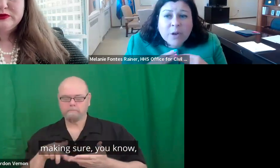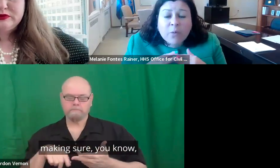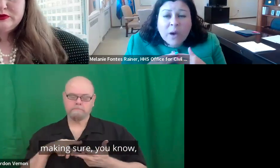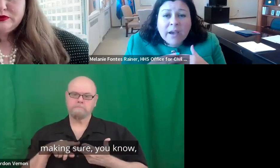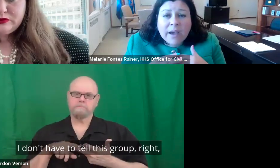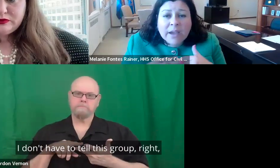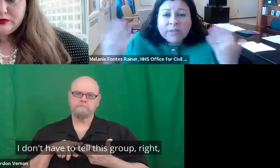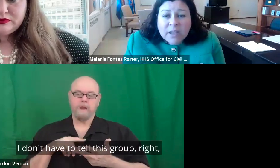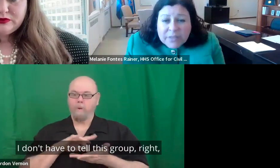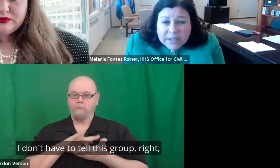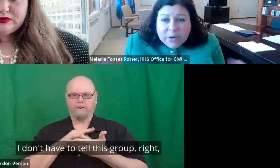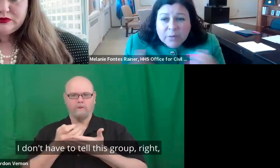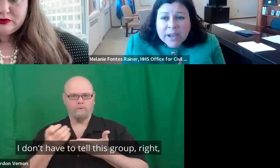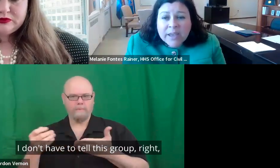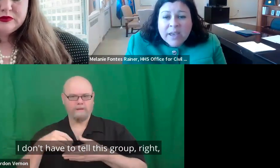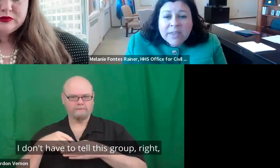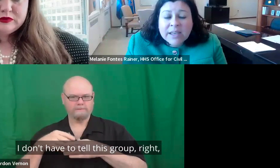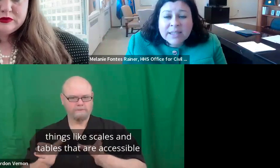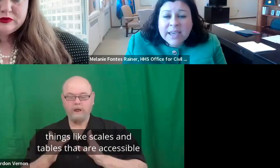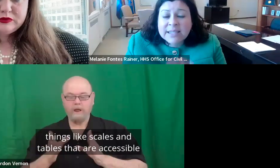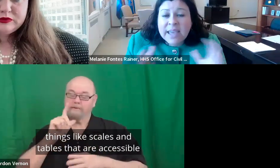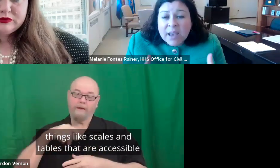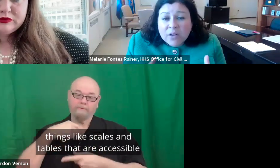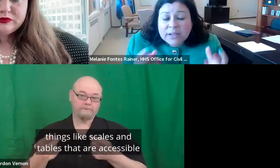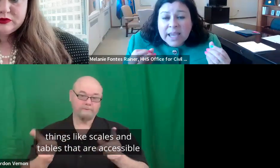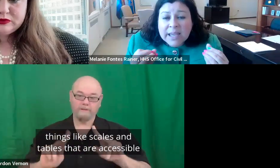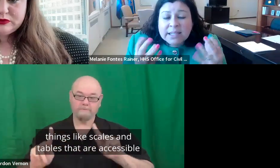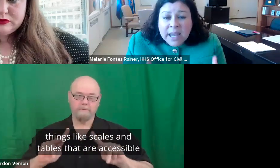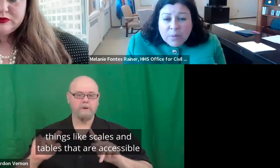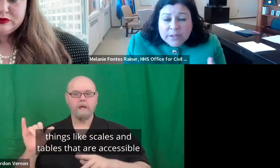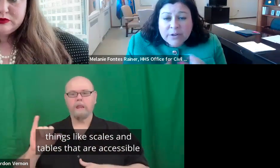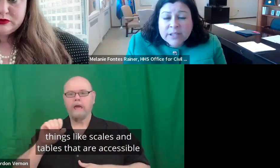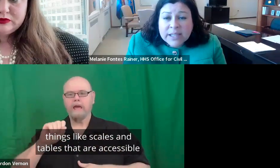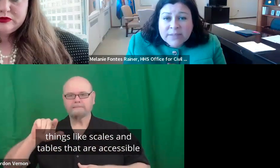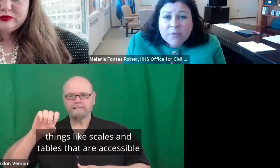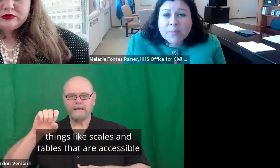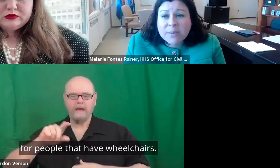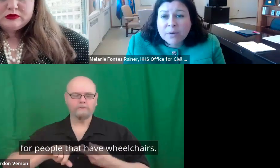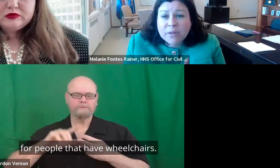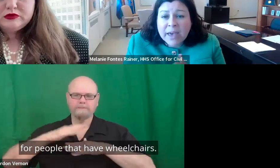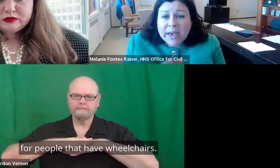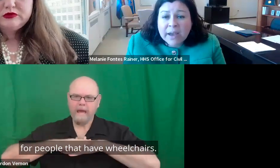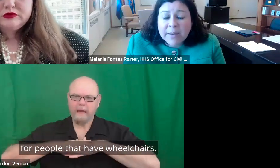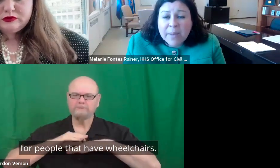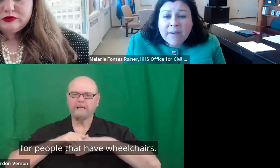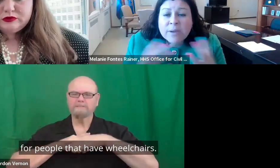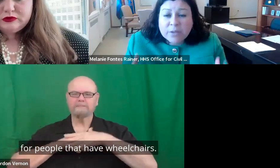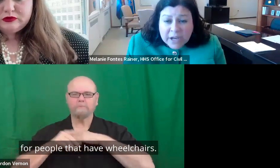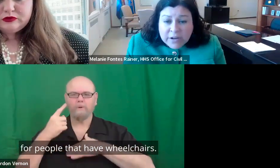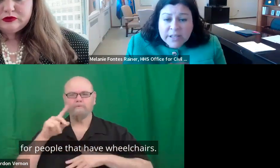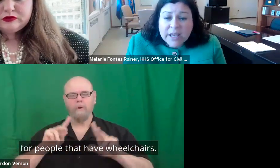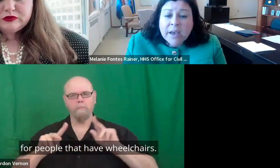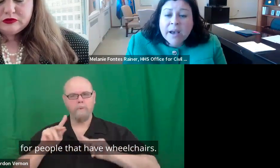I don't have to tell this group, right? Things like scales and tables that are accessible for people that